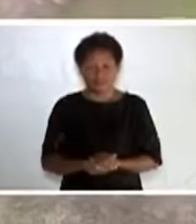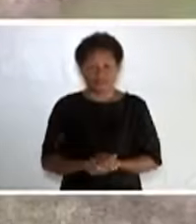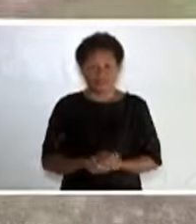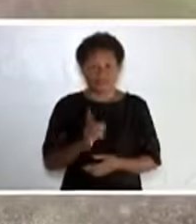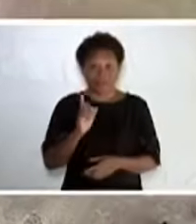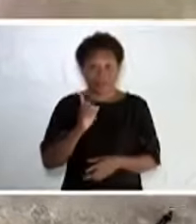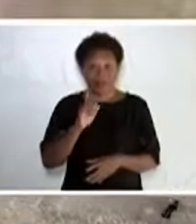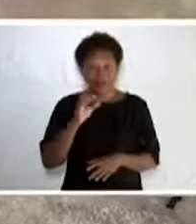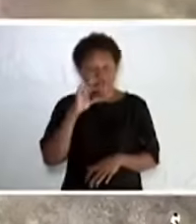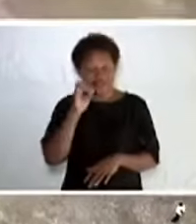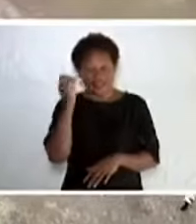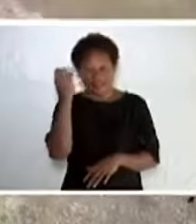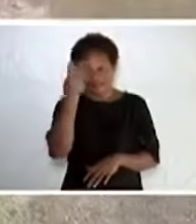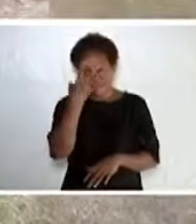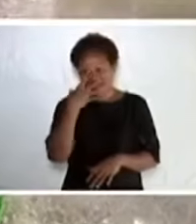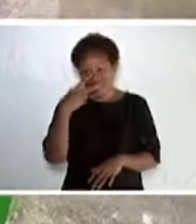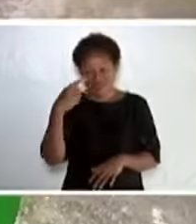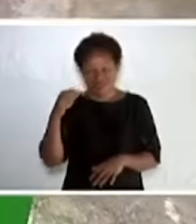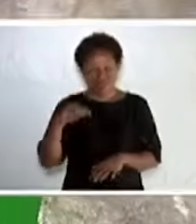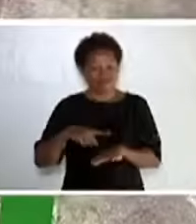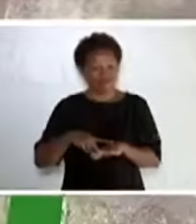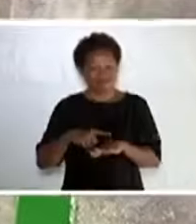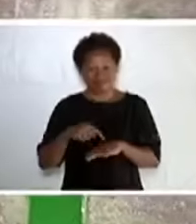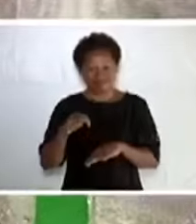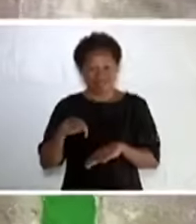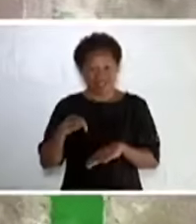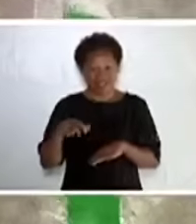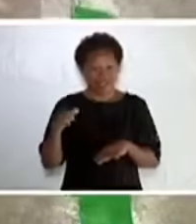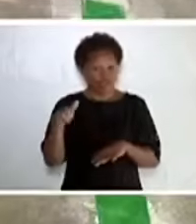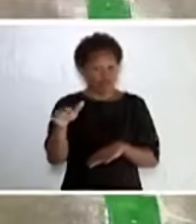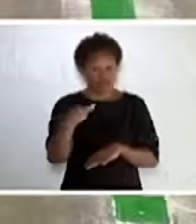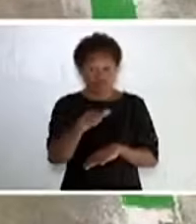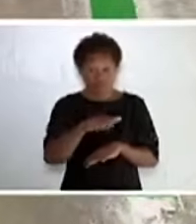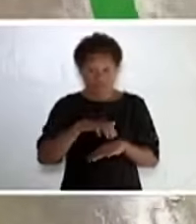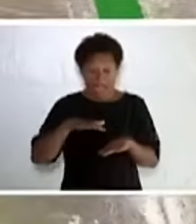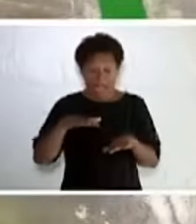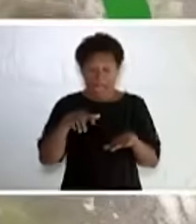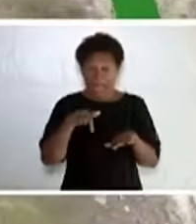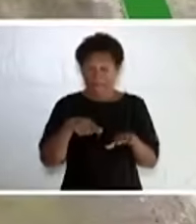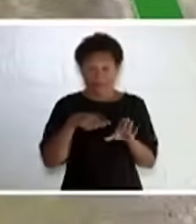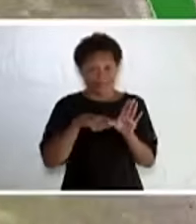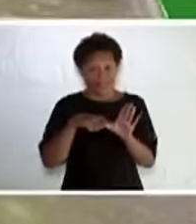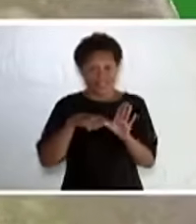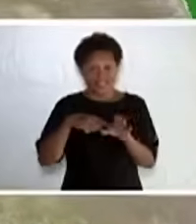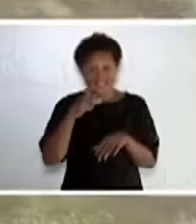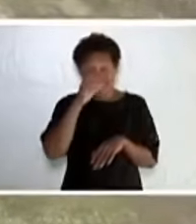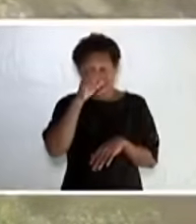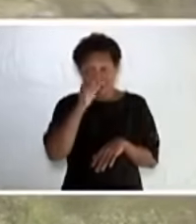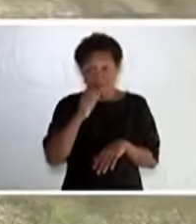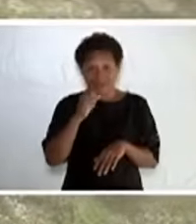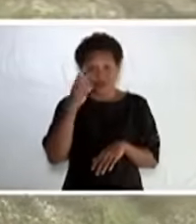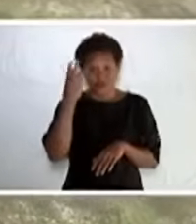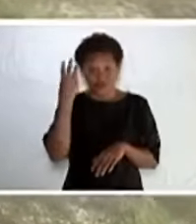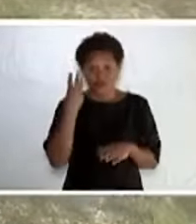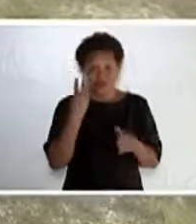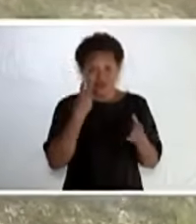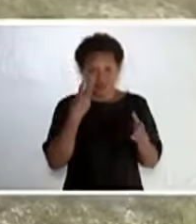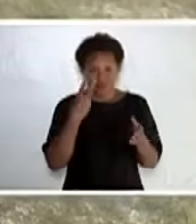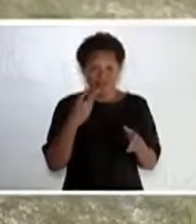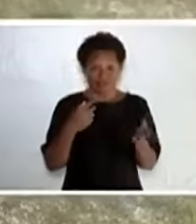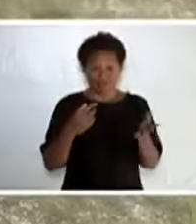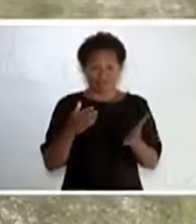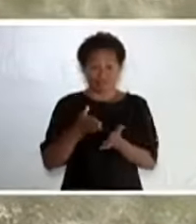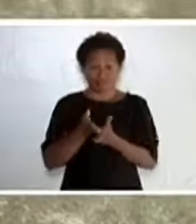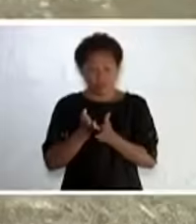What a beautiful moment it is to witness these grounds as it's filled up with brave young men and women and those who have